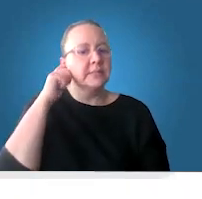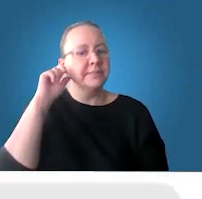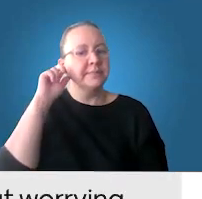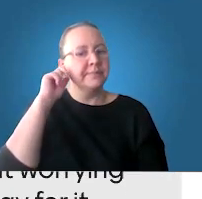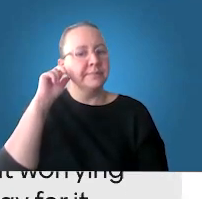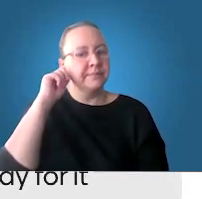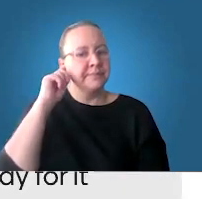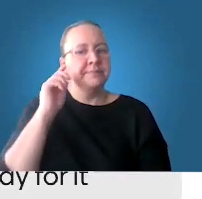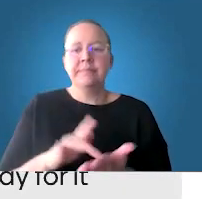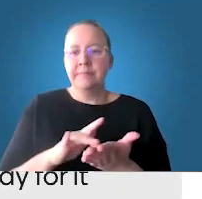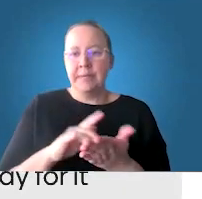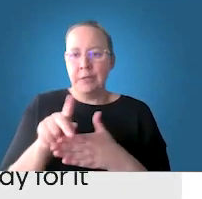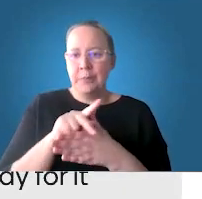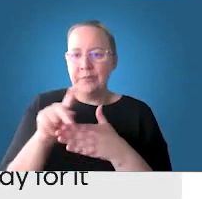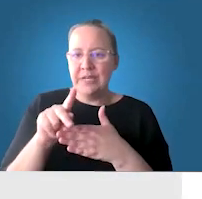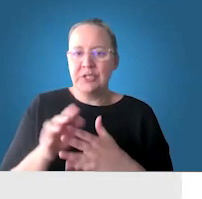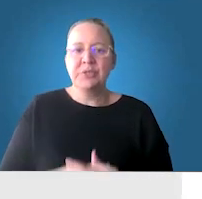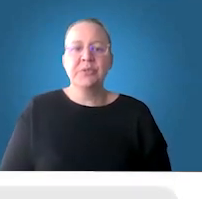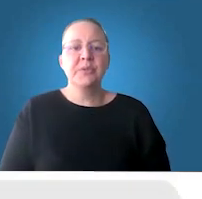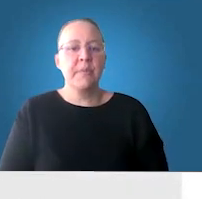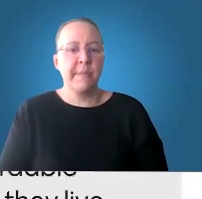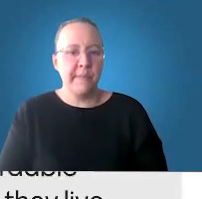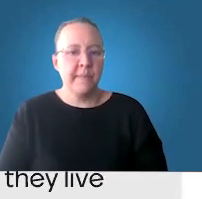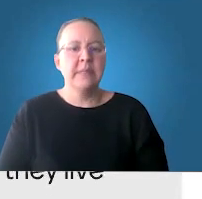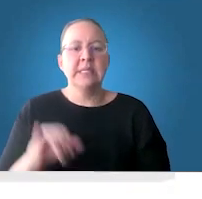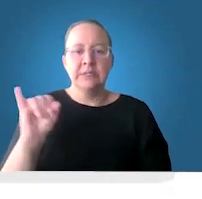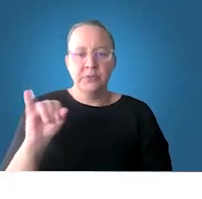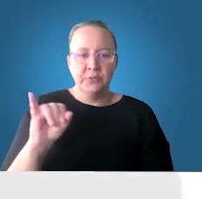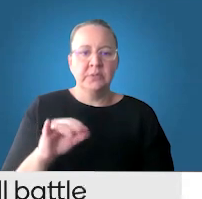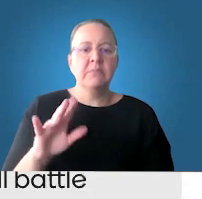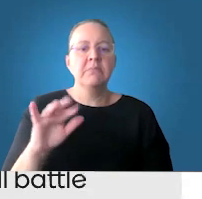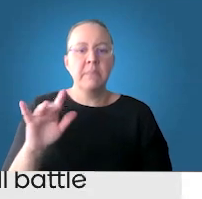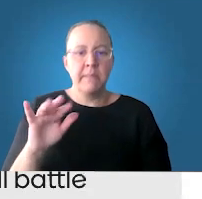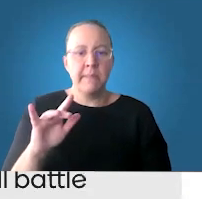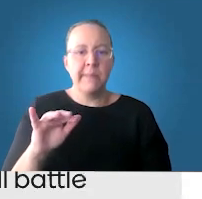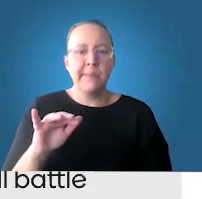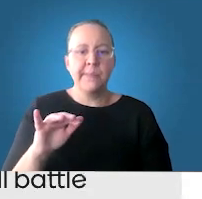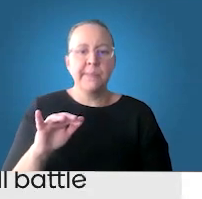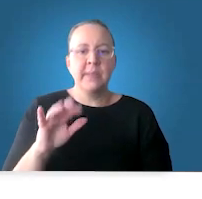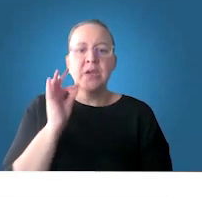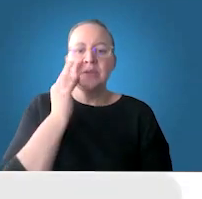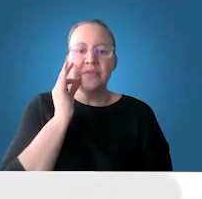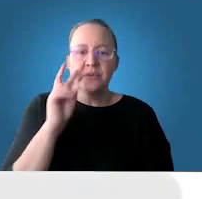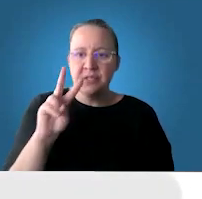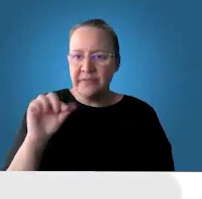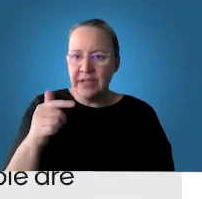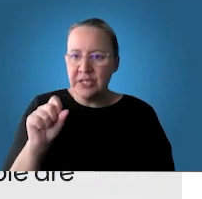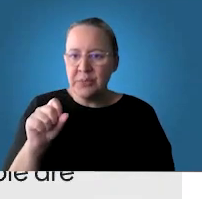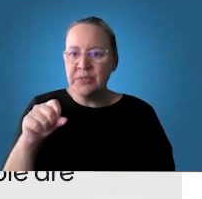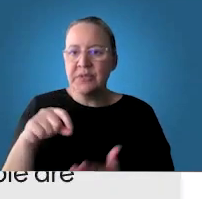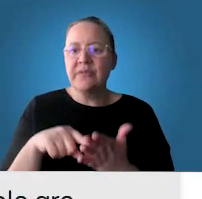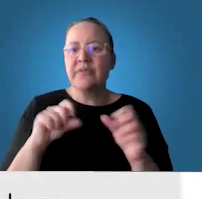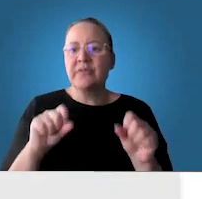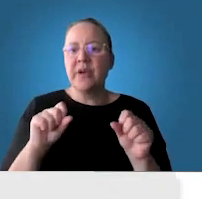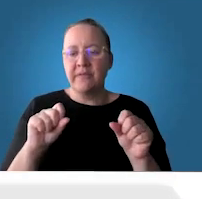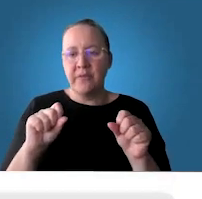around medical professionals specifically, insurance. I like this one. Fruits and vegetables are affordable, starting